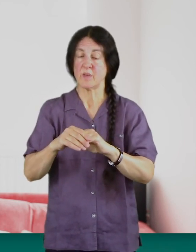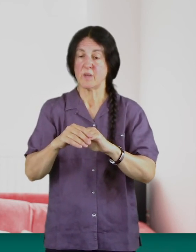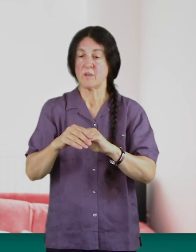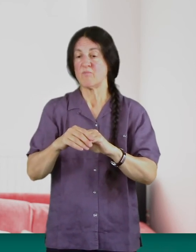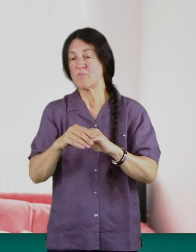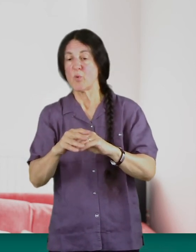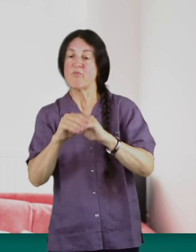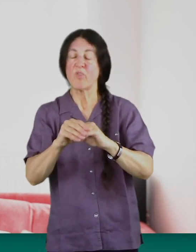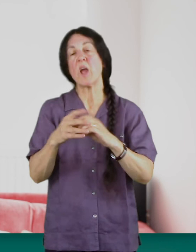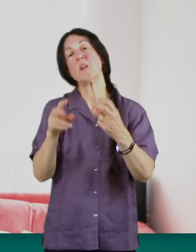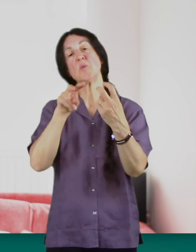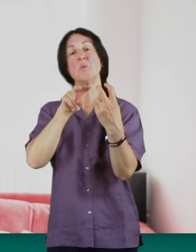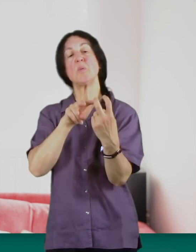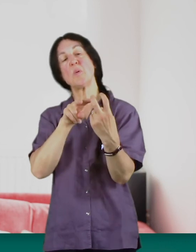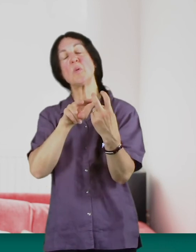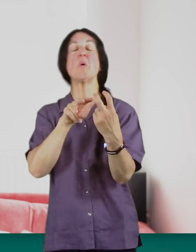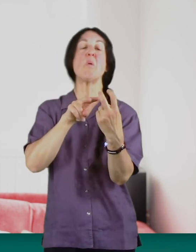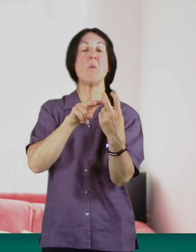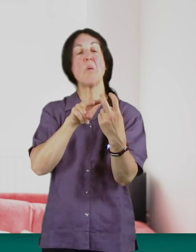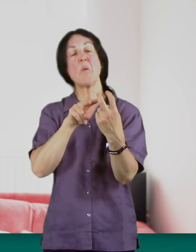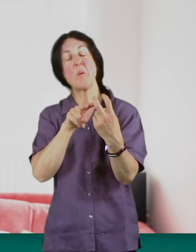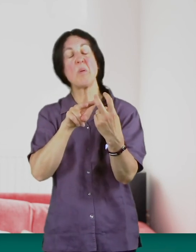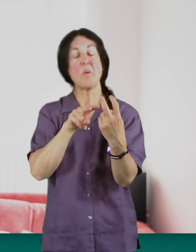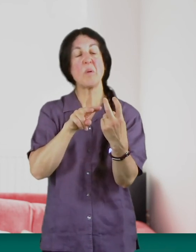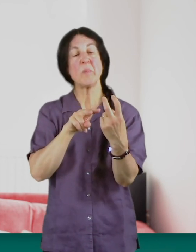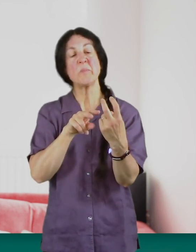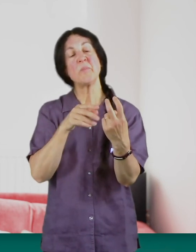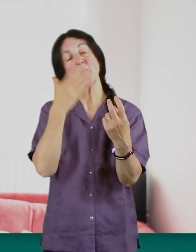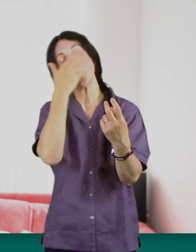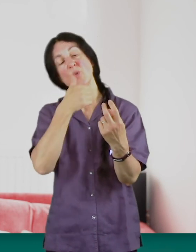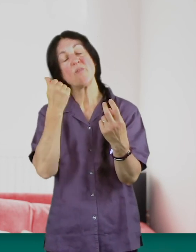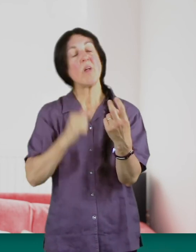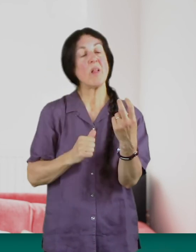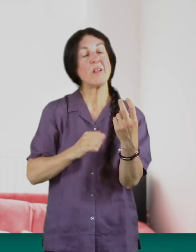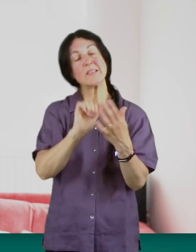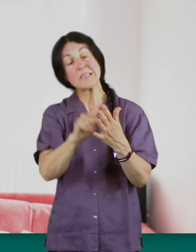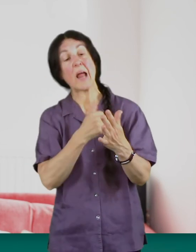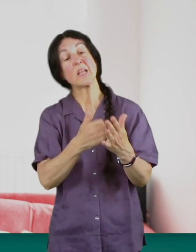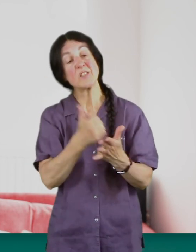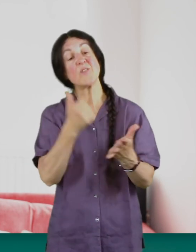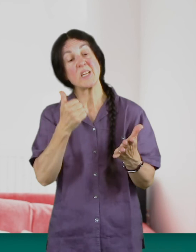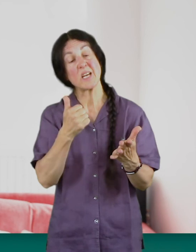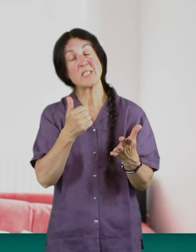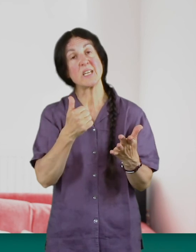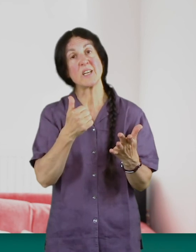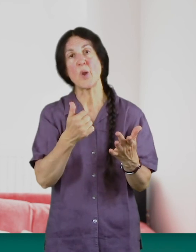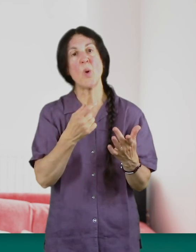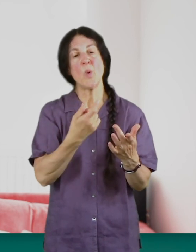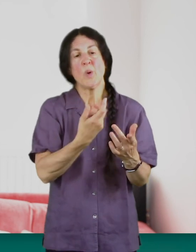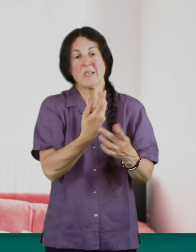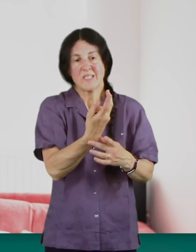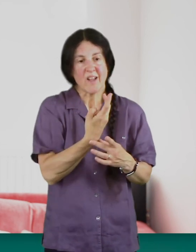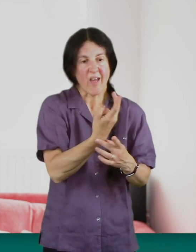eyes and are constantly impressed or enraptured by each other's beauty, talents and gifts, but it means that together